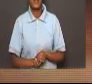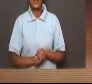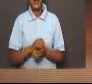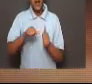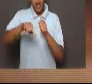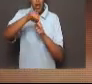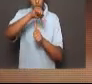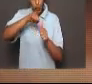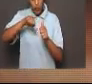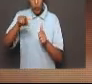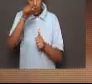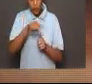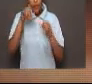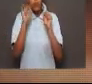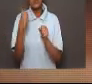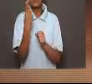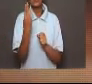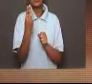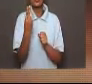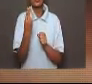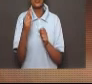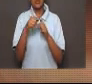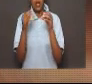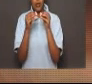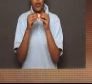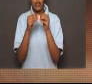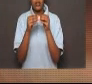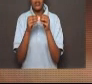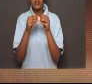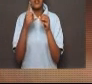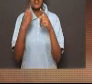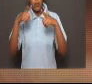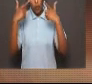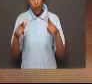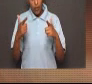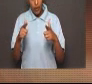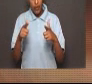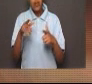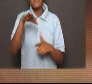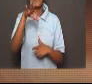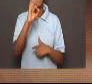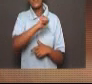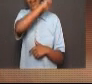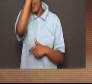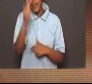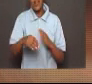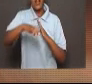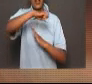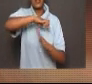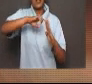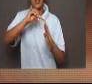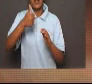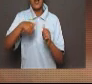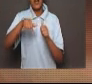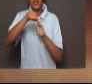Atomic orbitals can be used to calculate the probability of finding any electron of